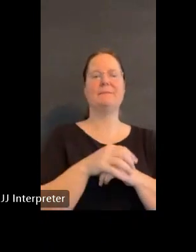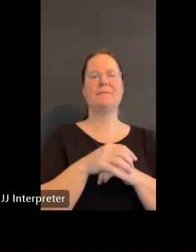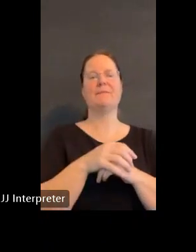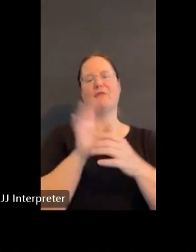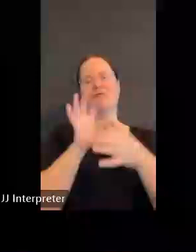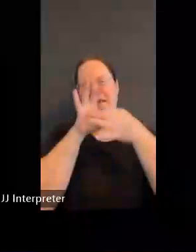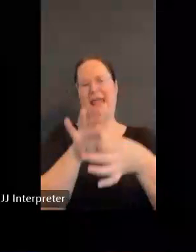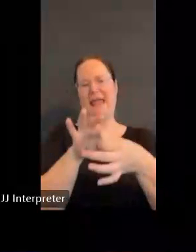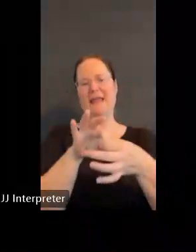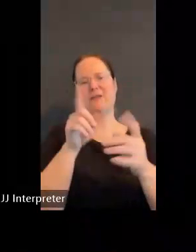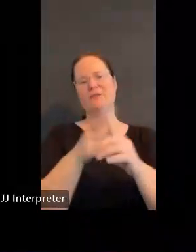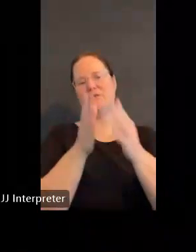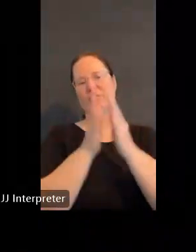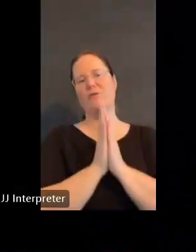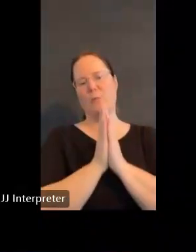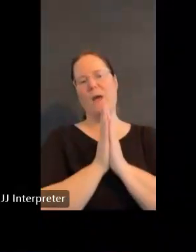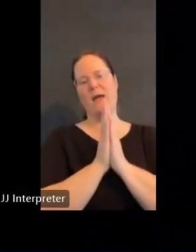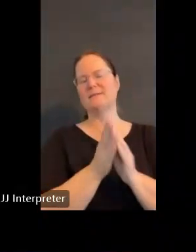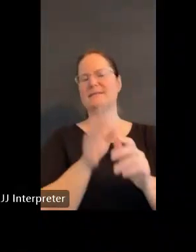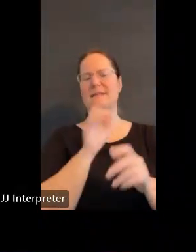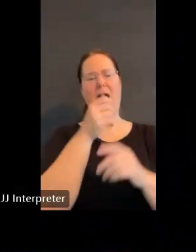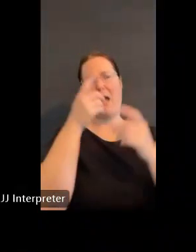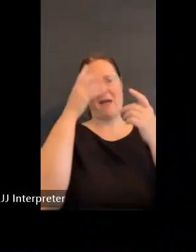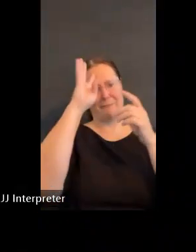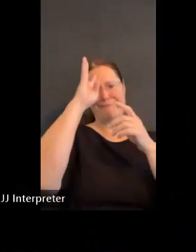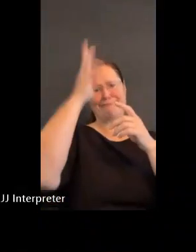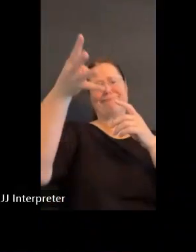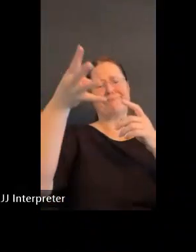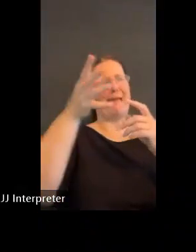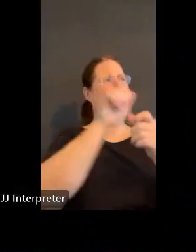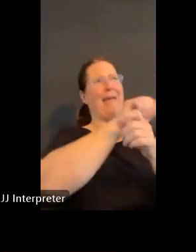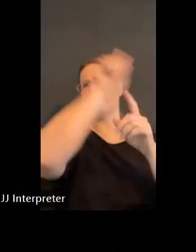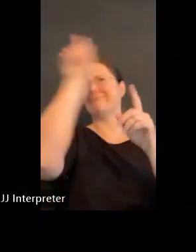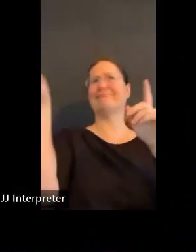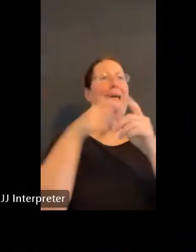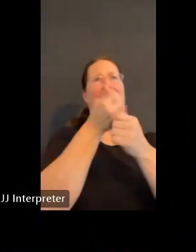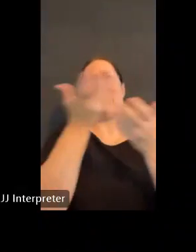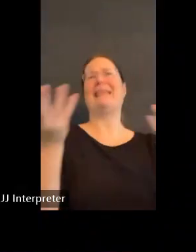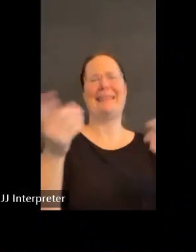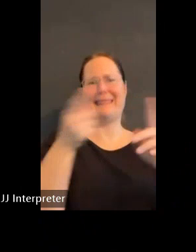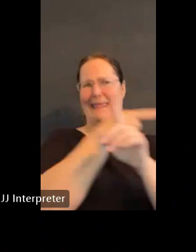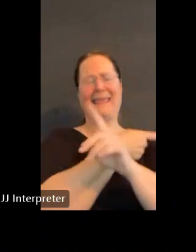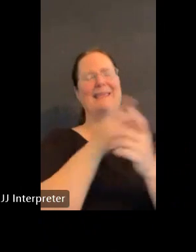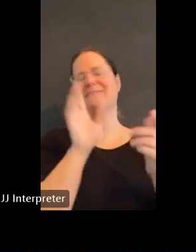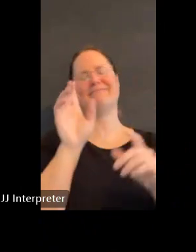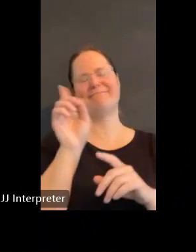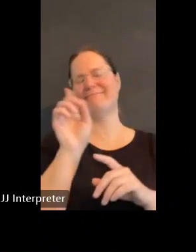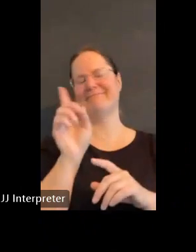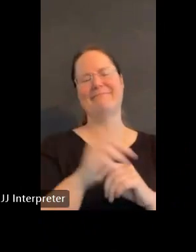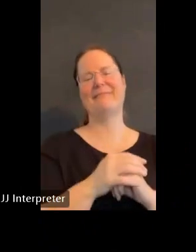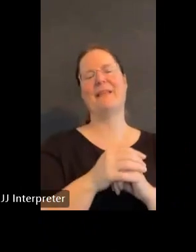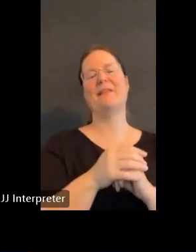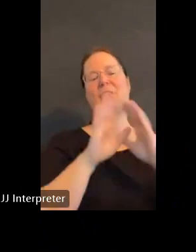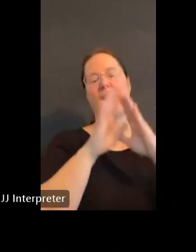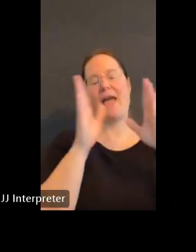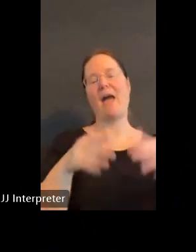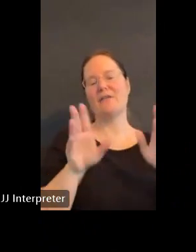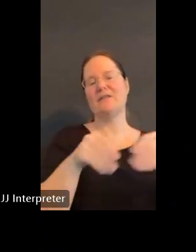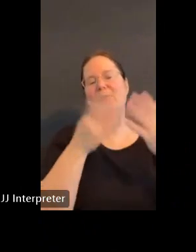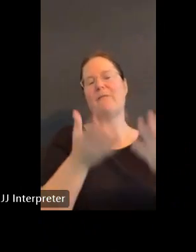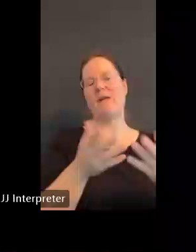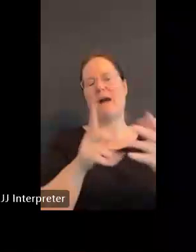anything that's wanted. And the housing provider has the responsibility to treat tenants who are making these